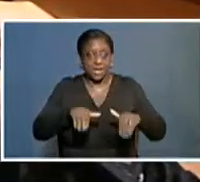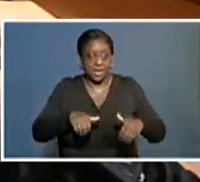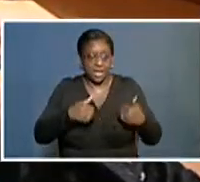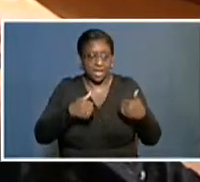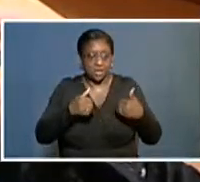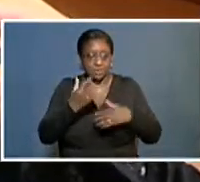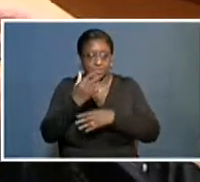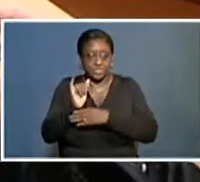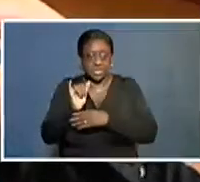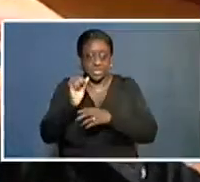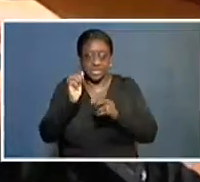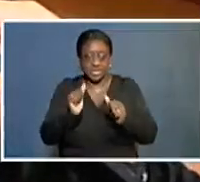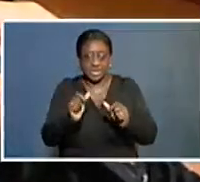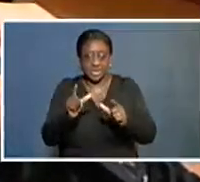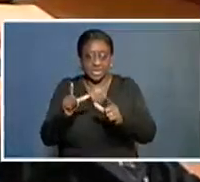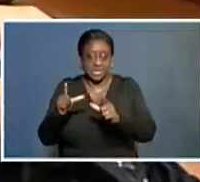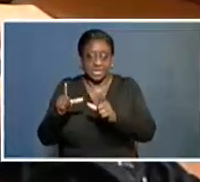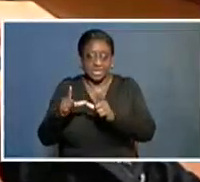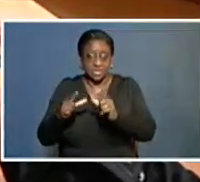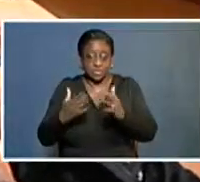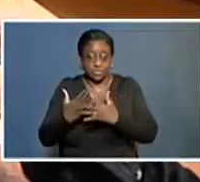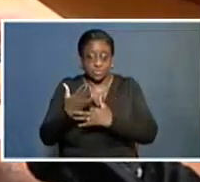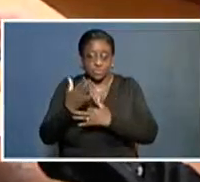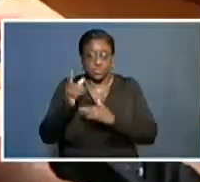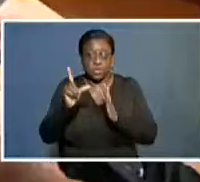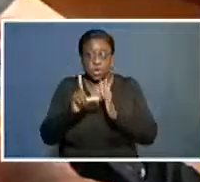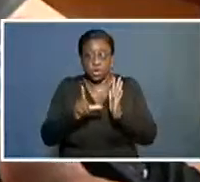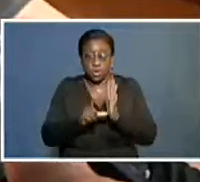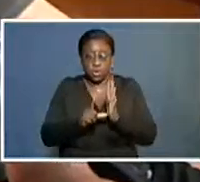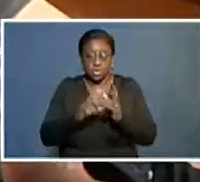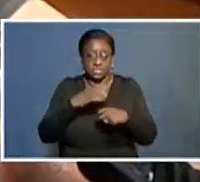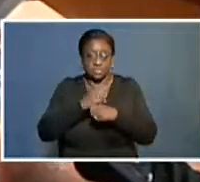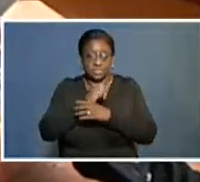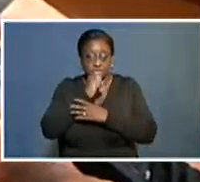can license their dogs through the ministry, and